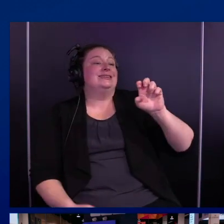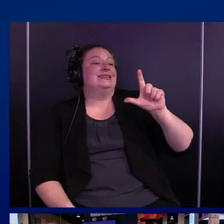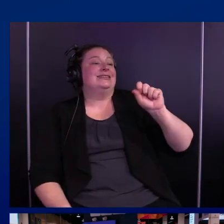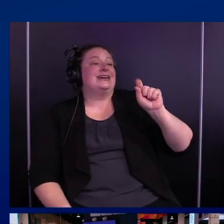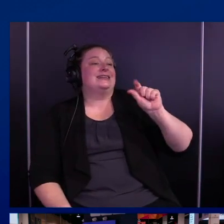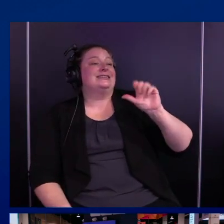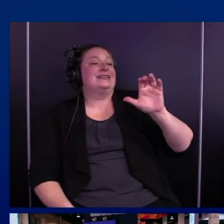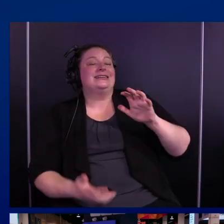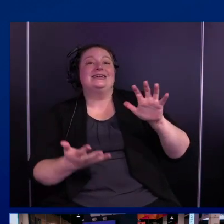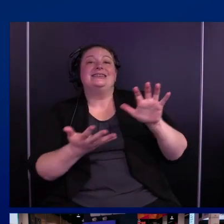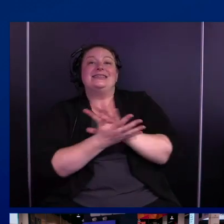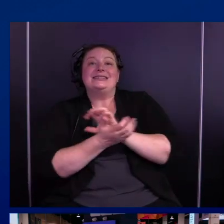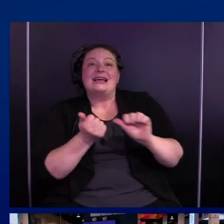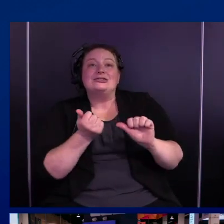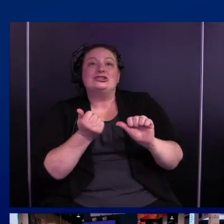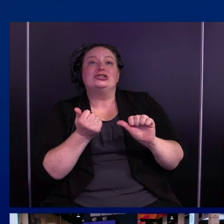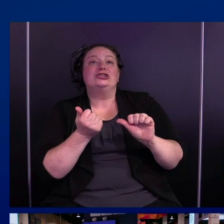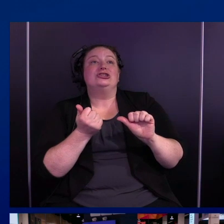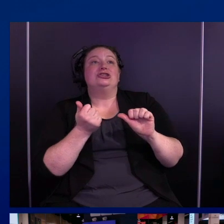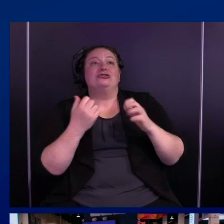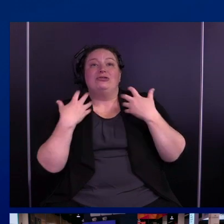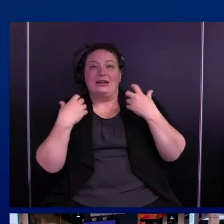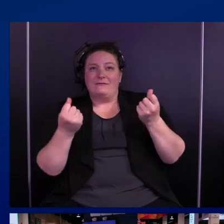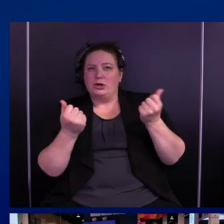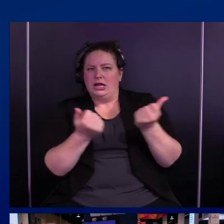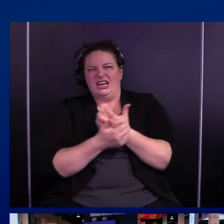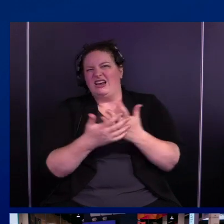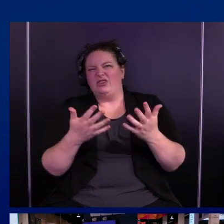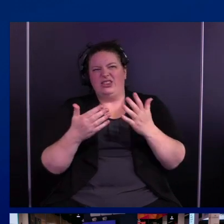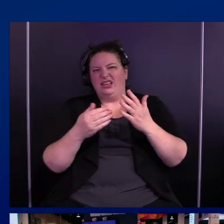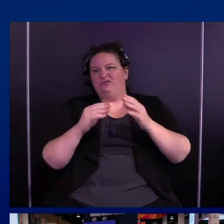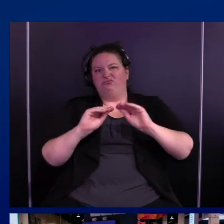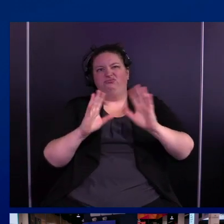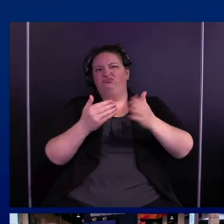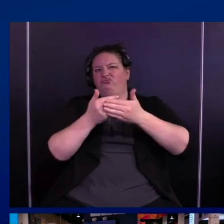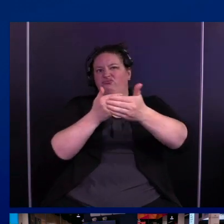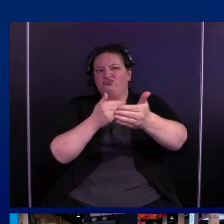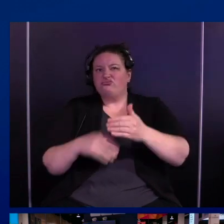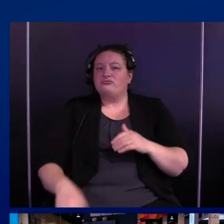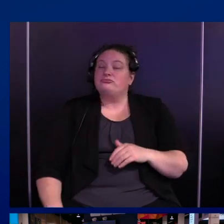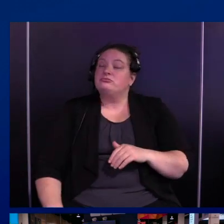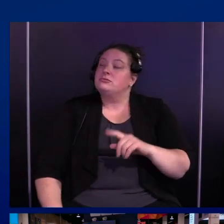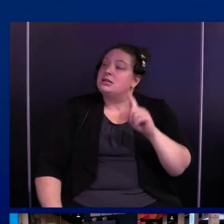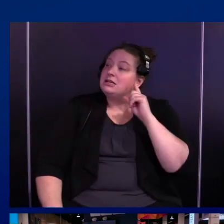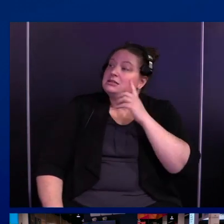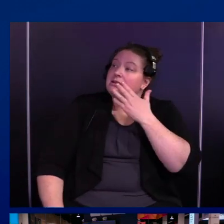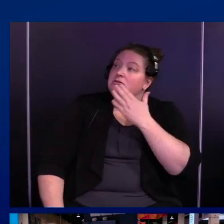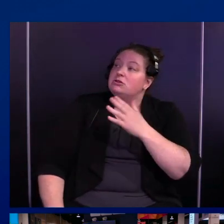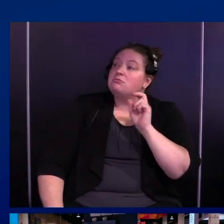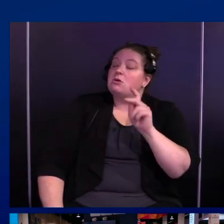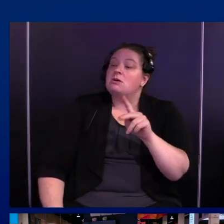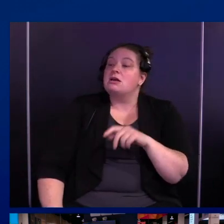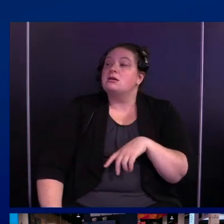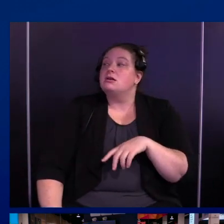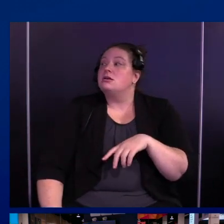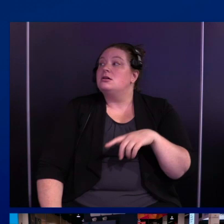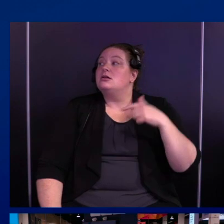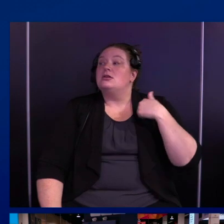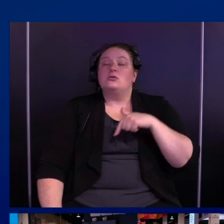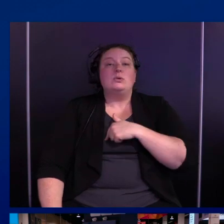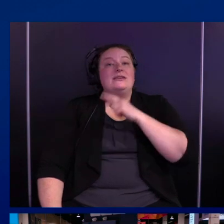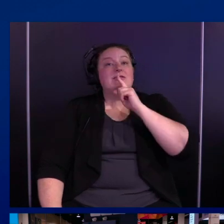and everything goes pretty straightforward from there. Well, that sounds good. So, Ron, we've talked now